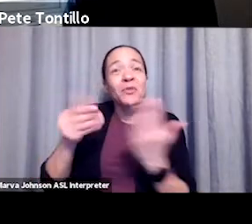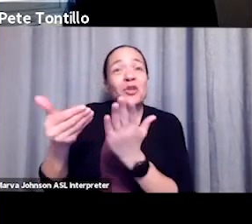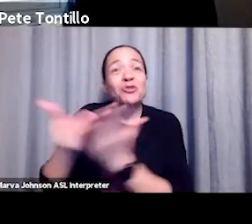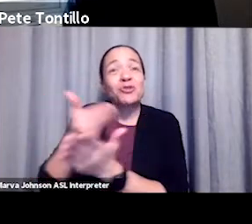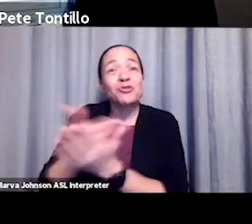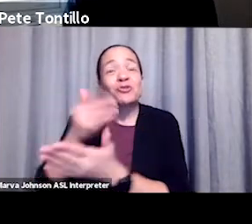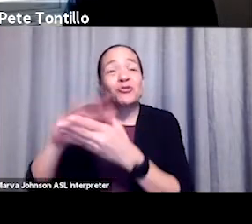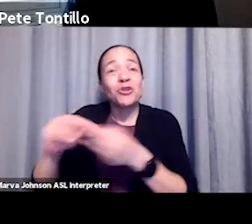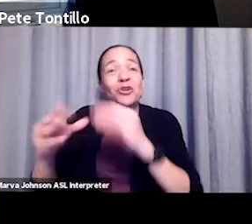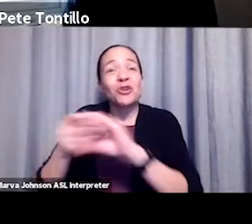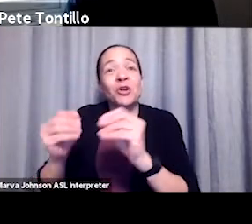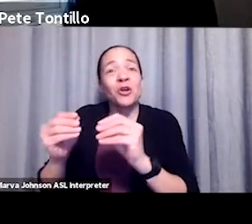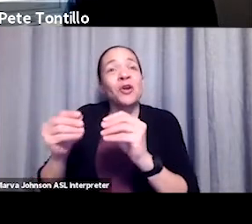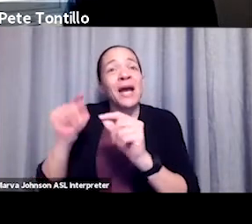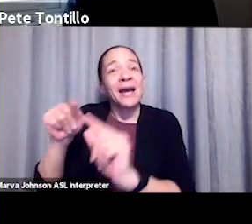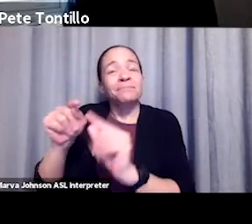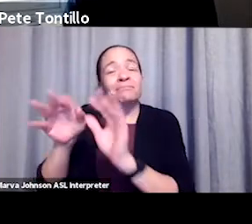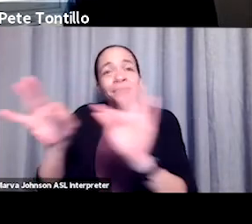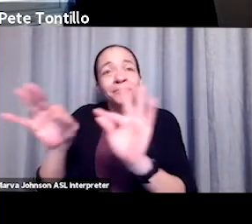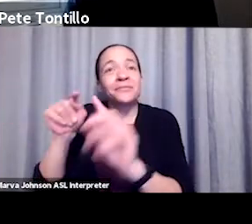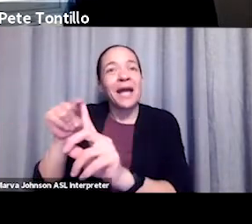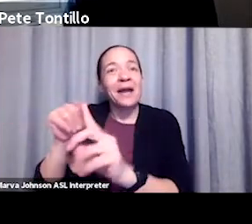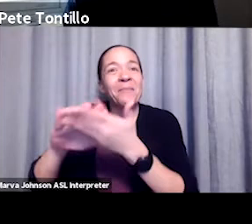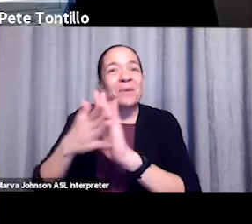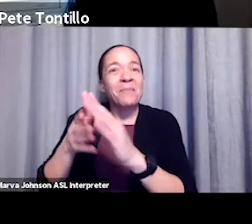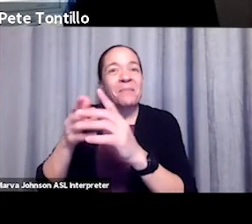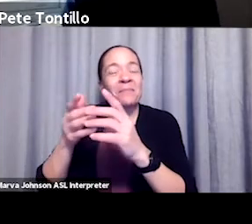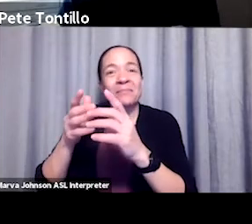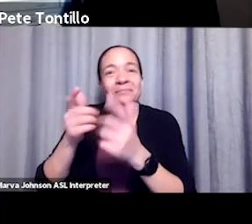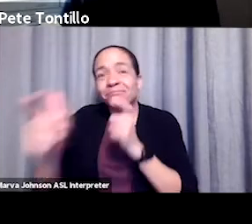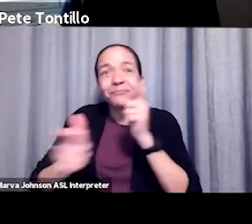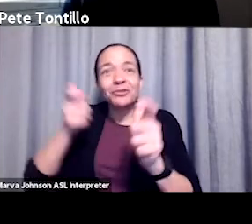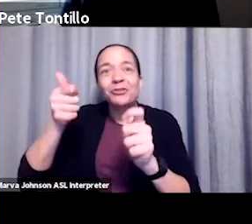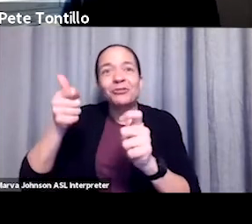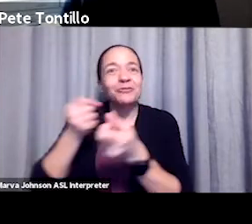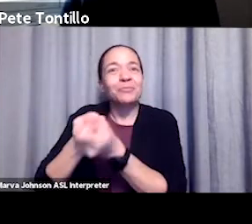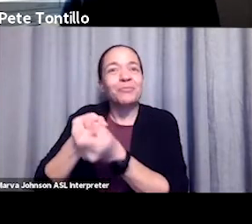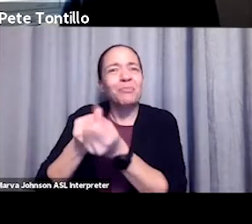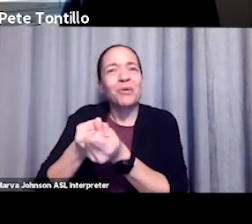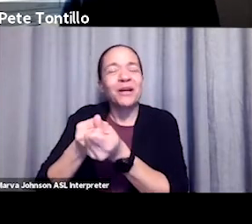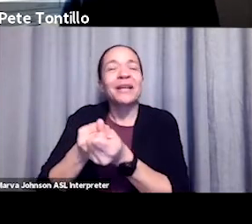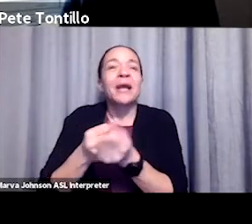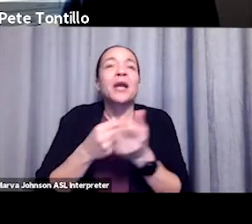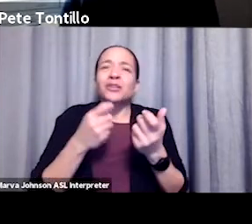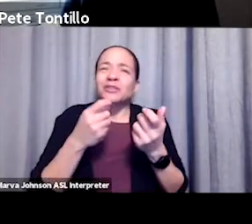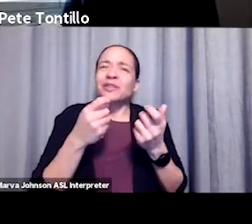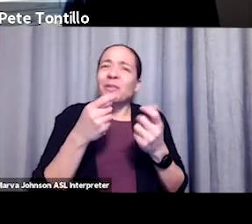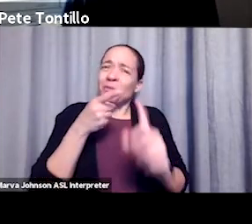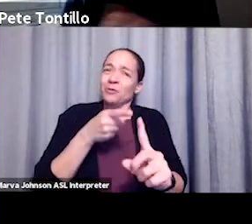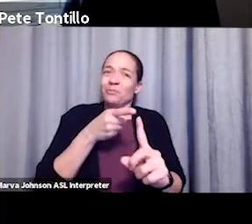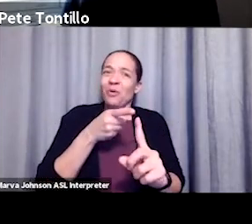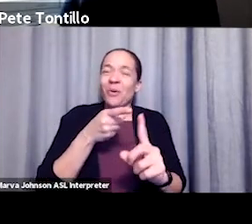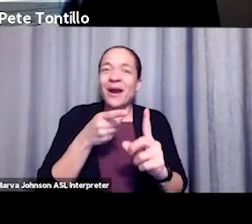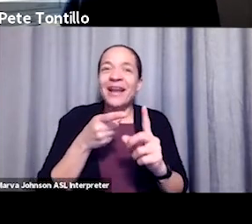was actually the best performing narrative of the dozens we tested in the entire survey. So there is something here. There is something here that we can tap into.